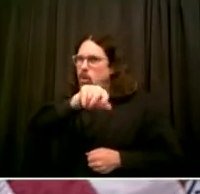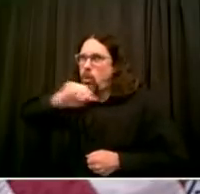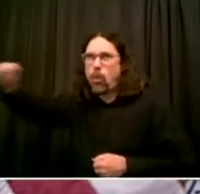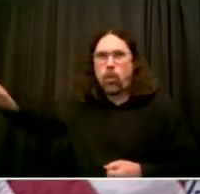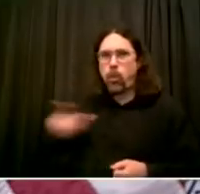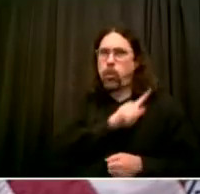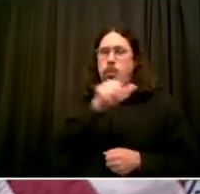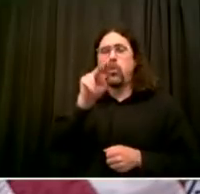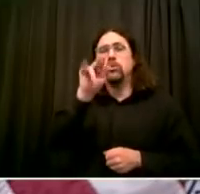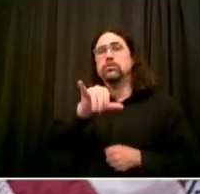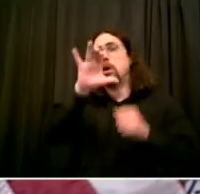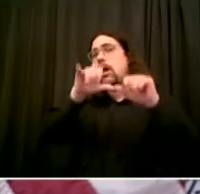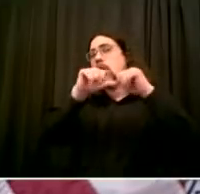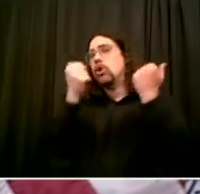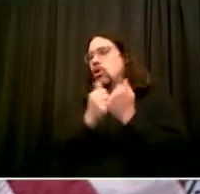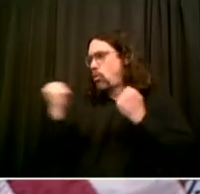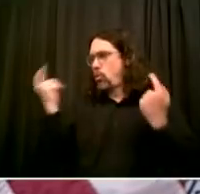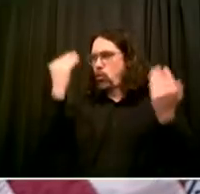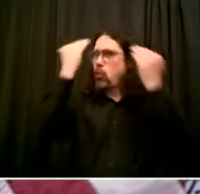Times.